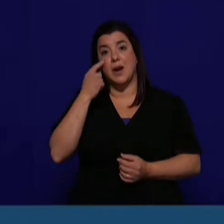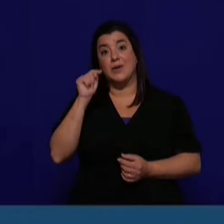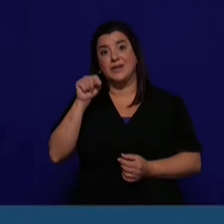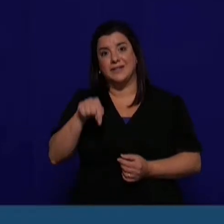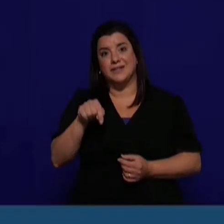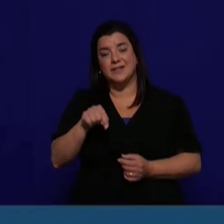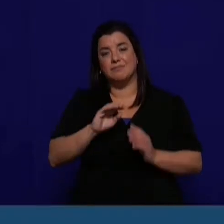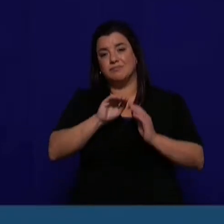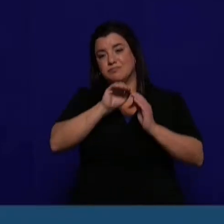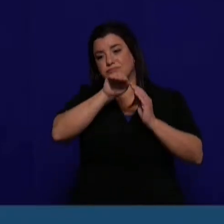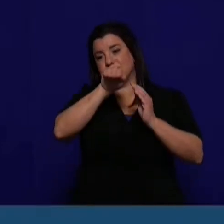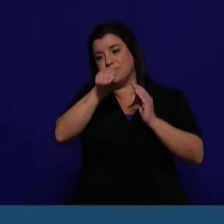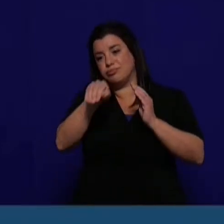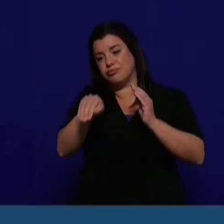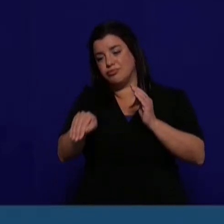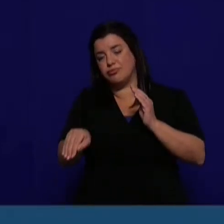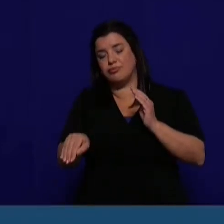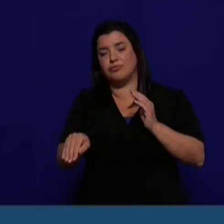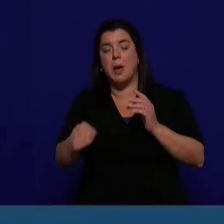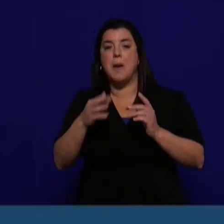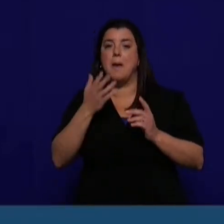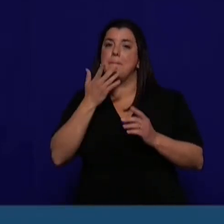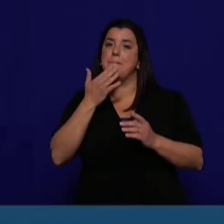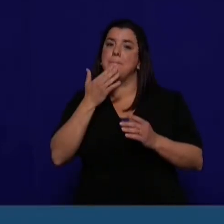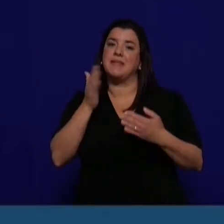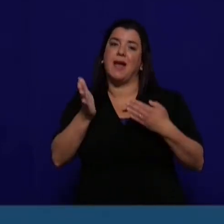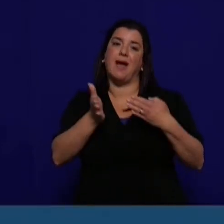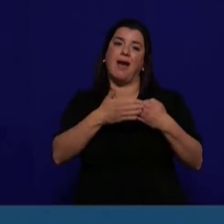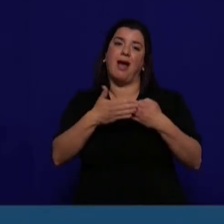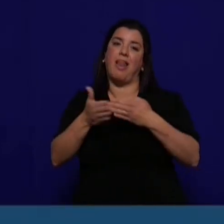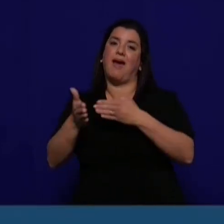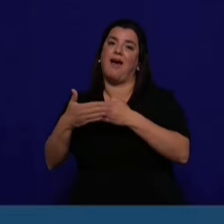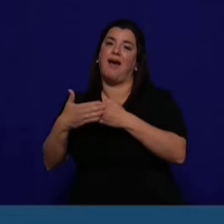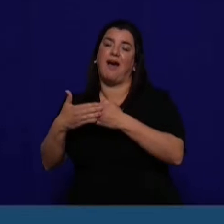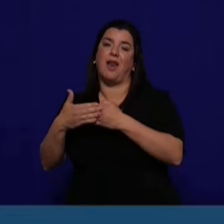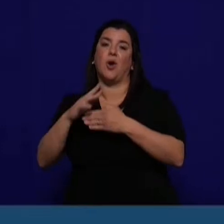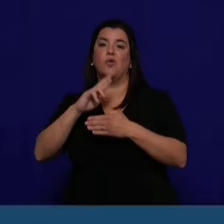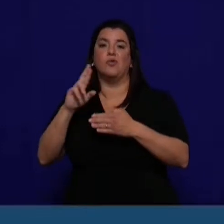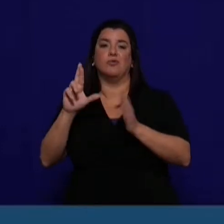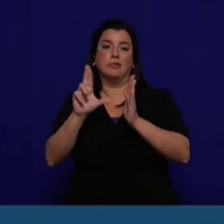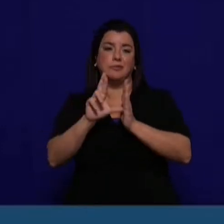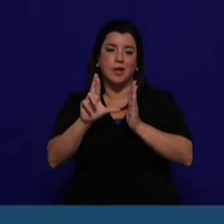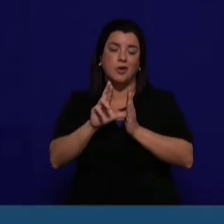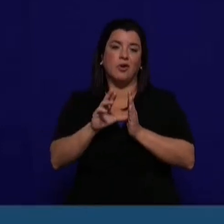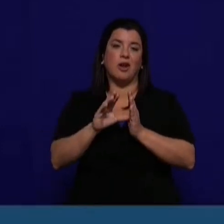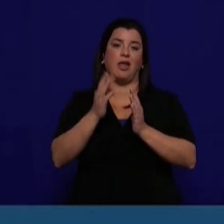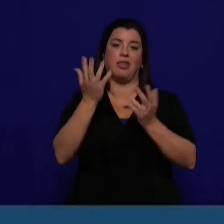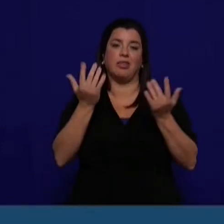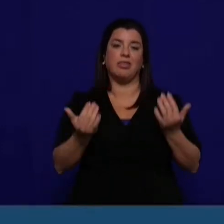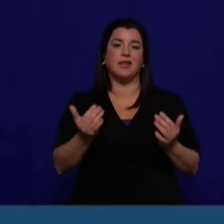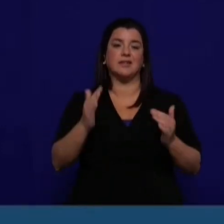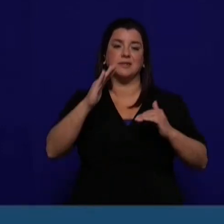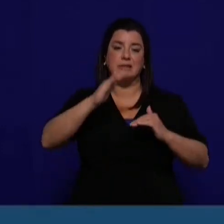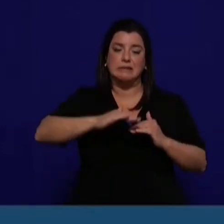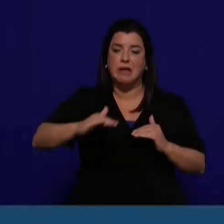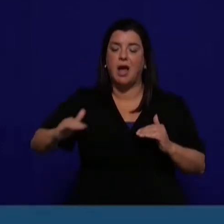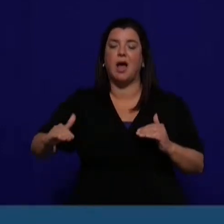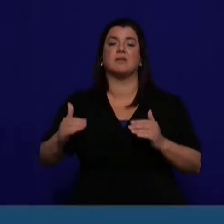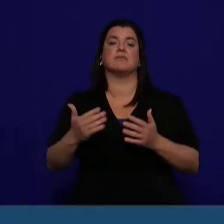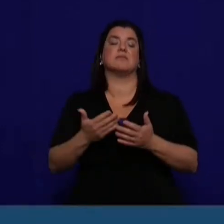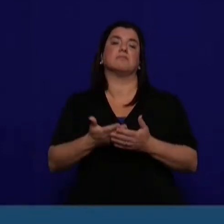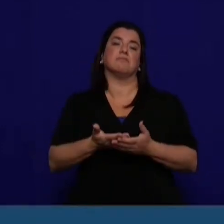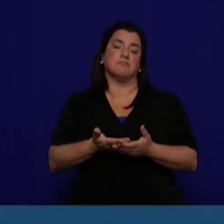kellna f'daqqa minn meta aħna daħalna dawn il-miżuri fil-post li wkoll rajna n-nuqqas